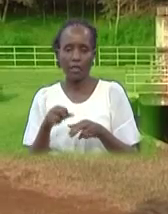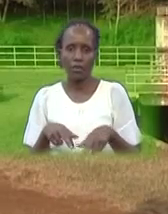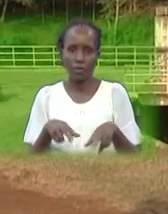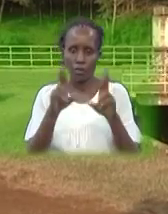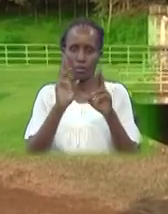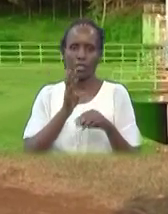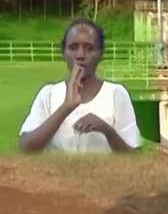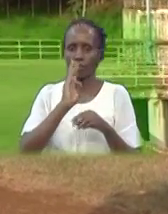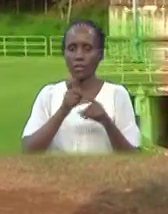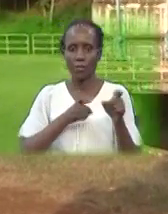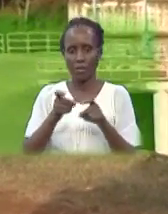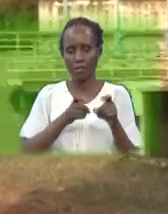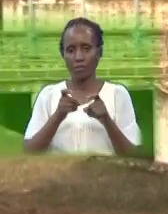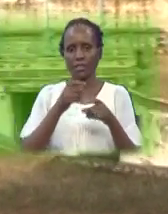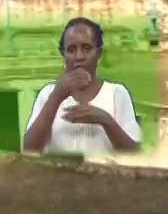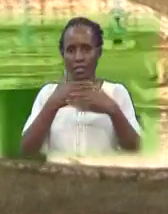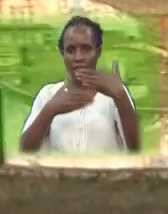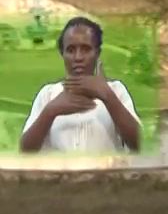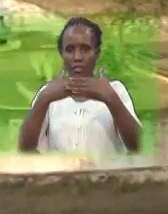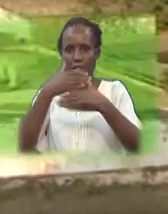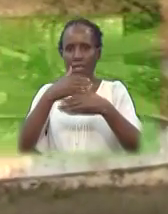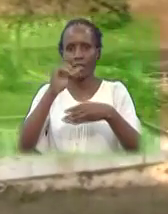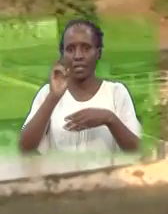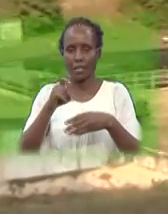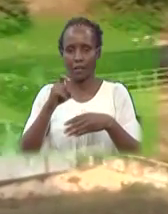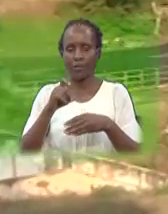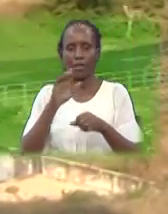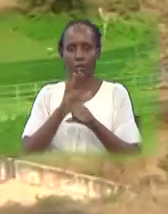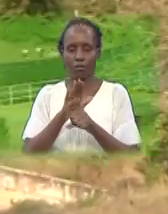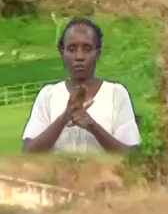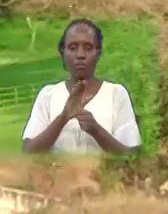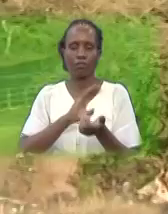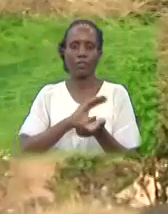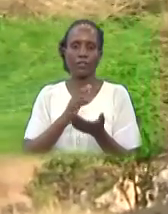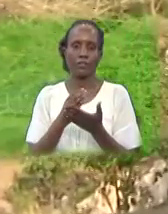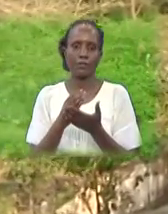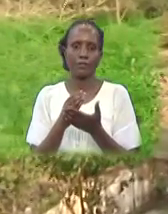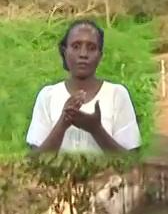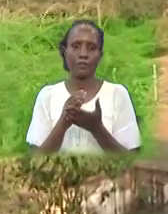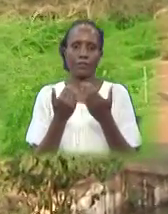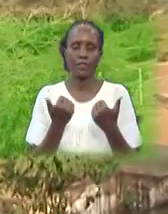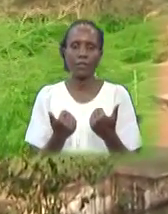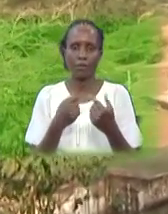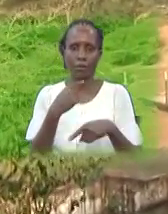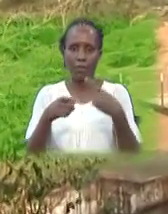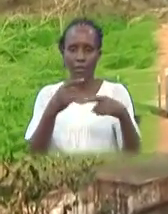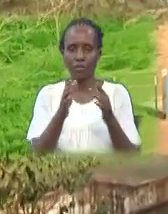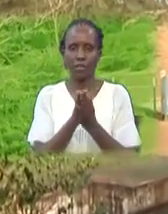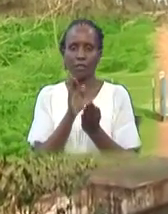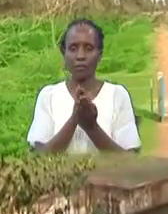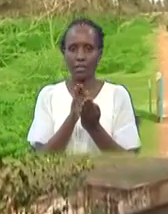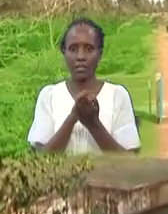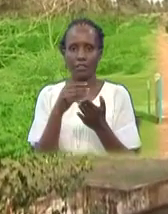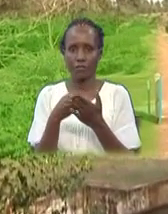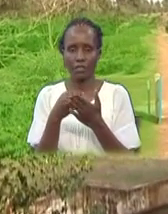roads and water management structures, requires substantial amount of funds. The current operation and maintenance